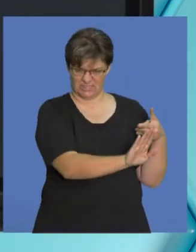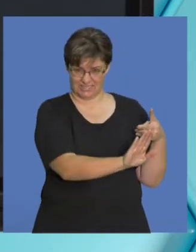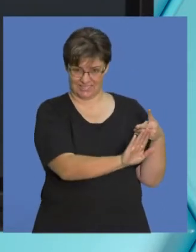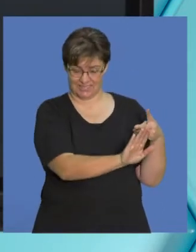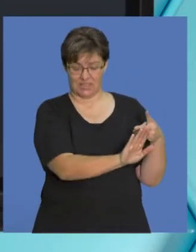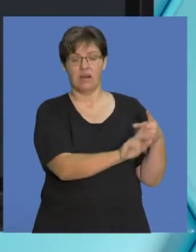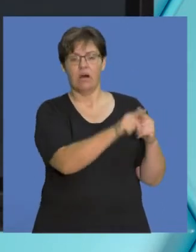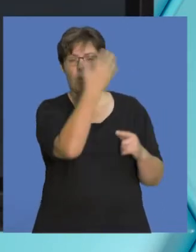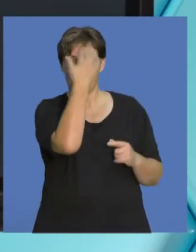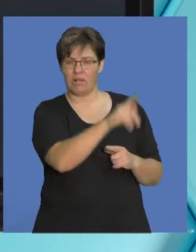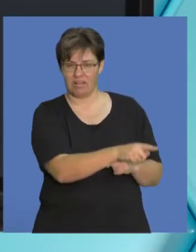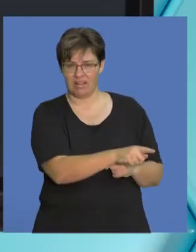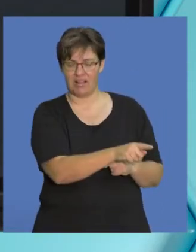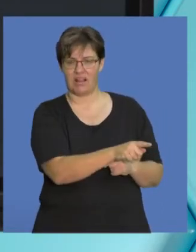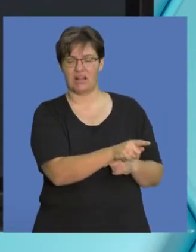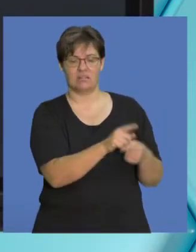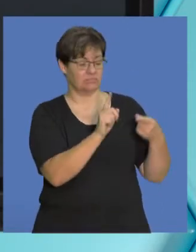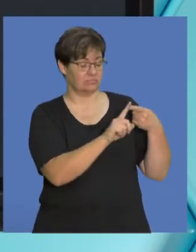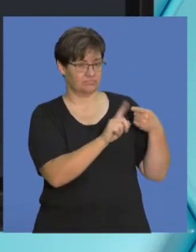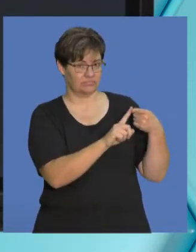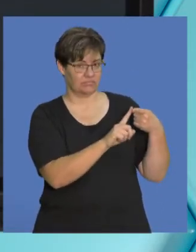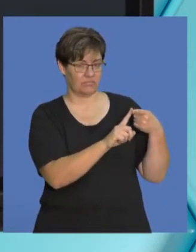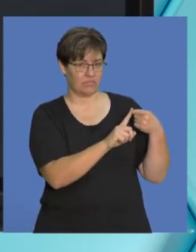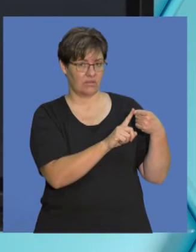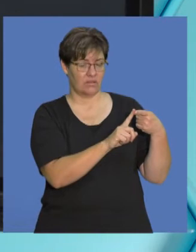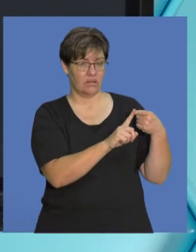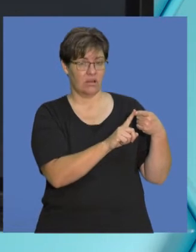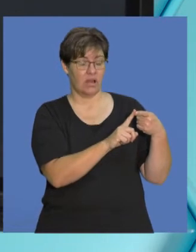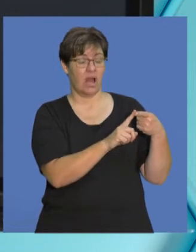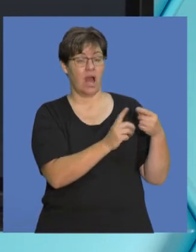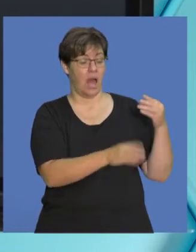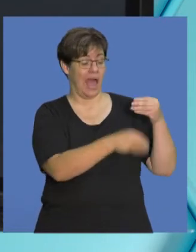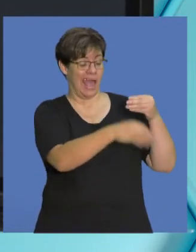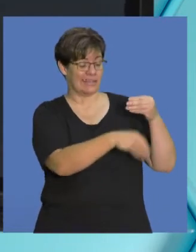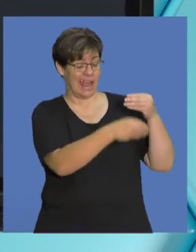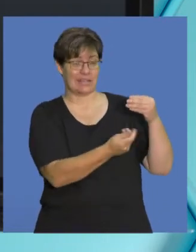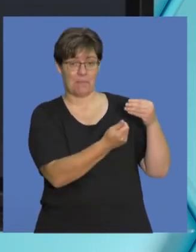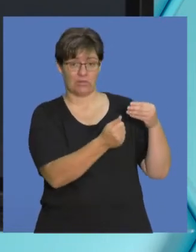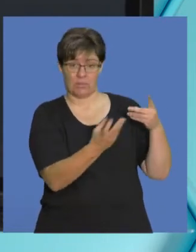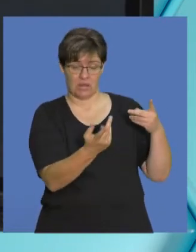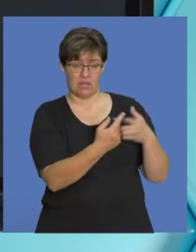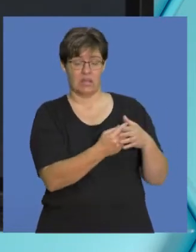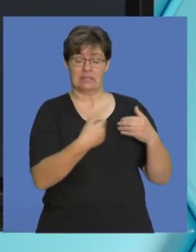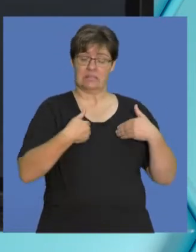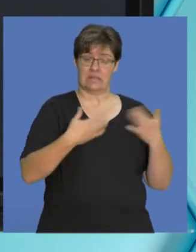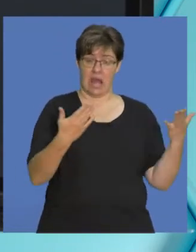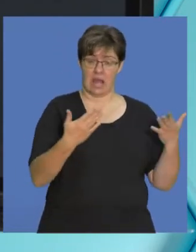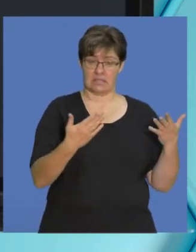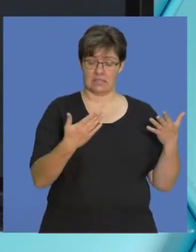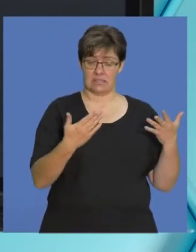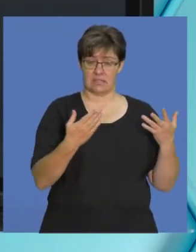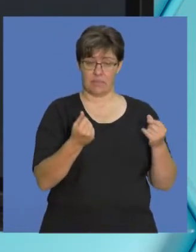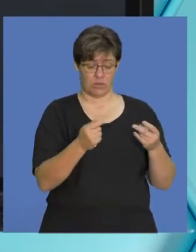normally have to do. So you know, it's always four things. Either you calculate the accumulated amount, the principal